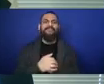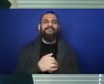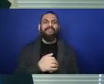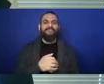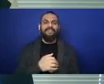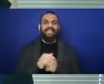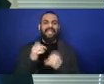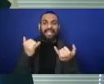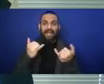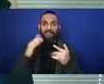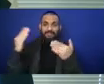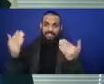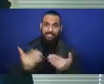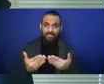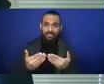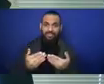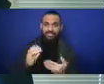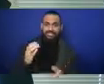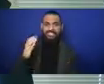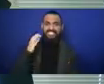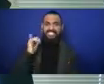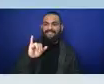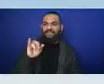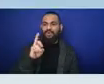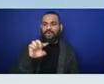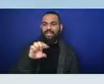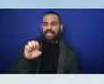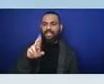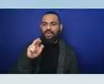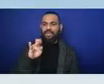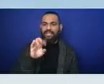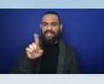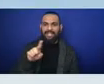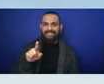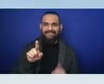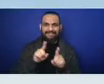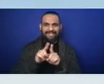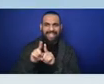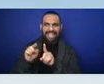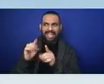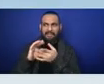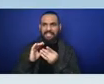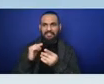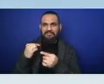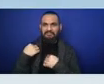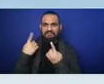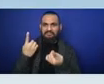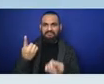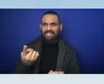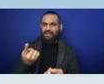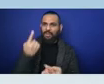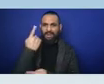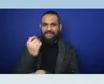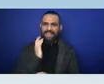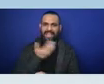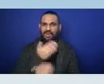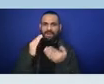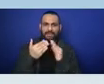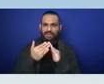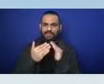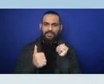again, please press *3 to be placed in the queue. Y si gusta participar en español, oprima *0 en